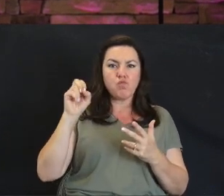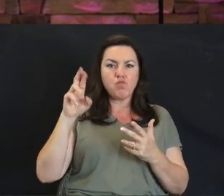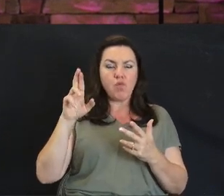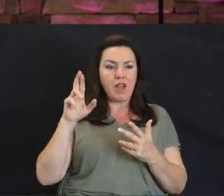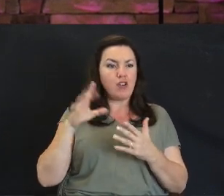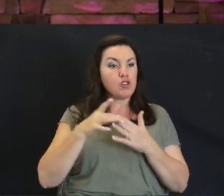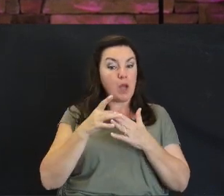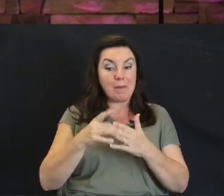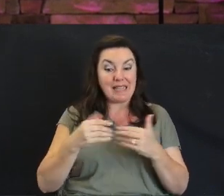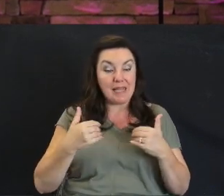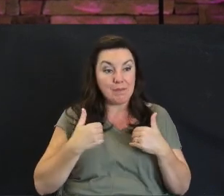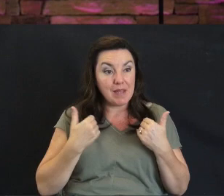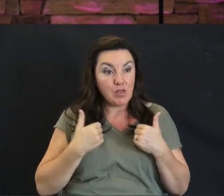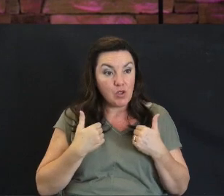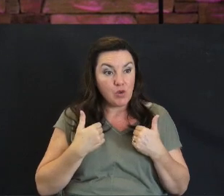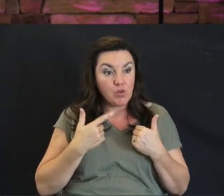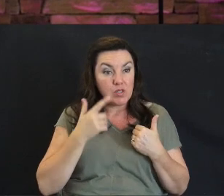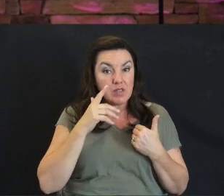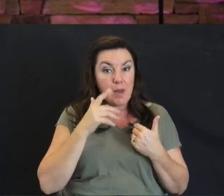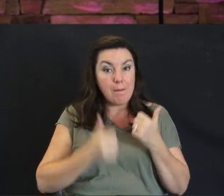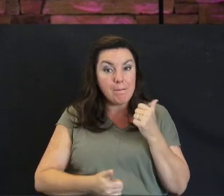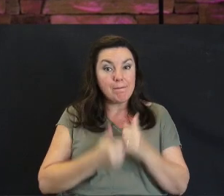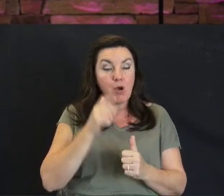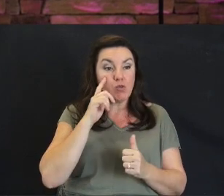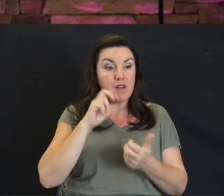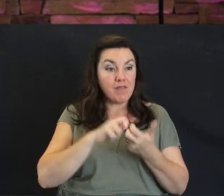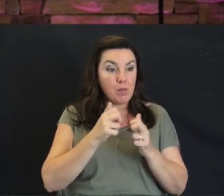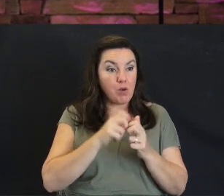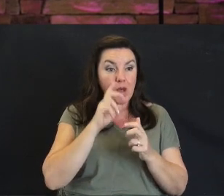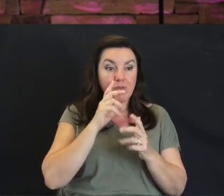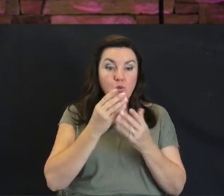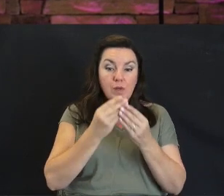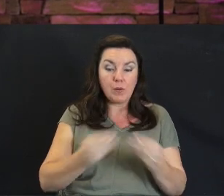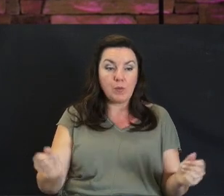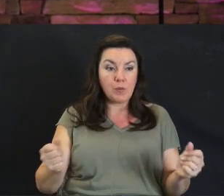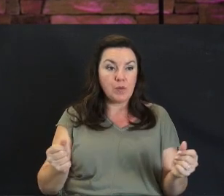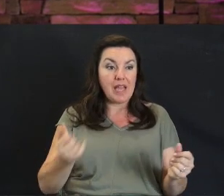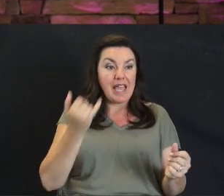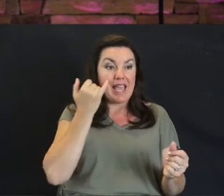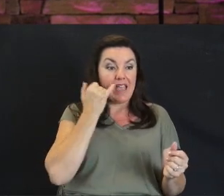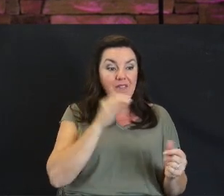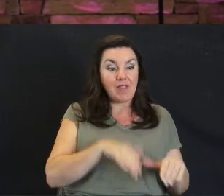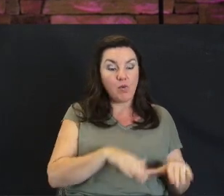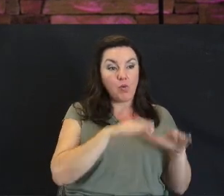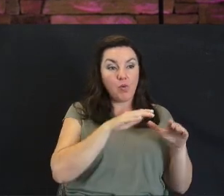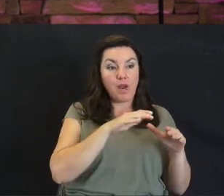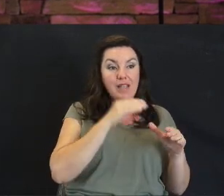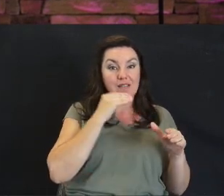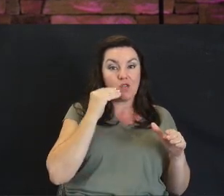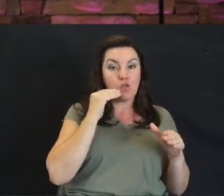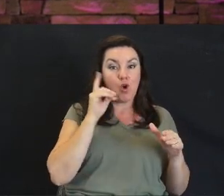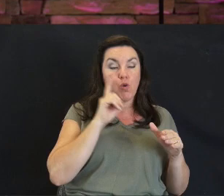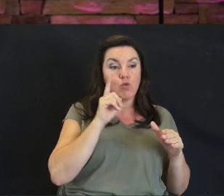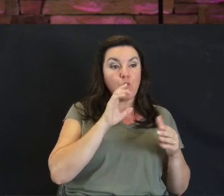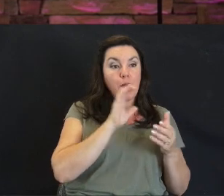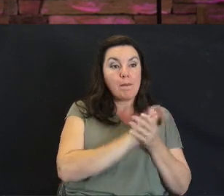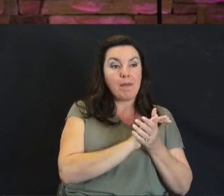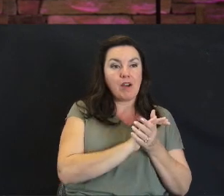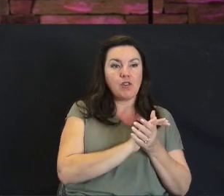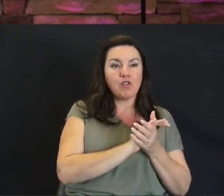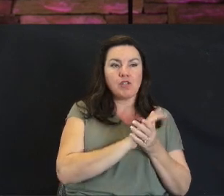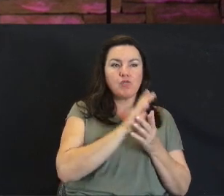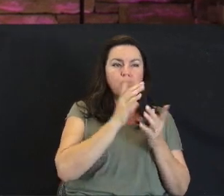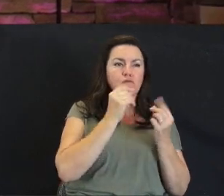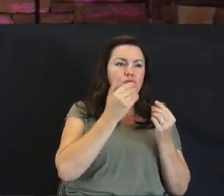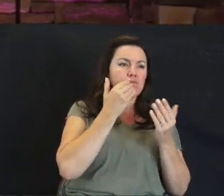Of our country A lot of these Would disappear overnight If they were raised in homes Where marriages Weren't just surviving But thriving Now again Back to